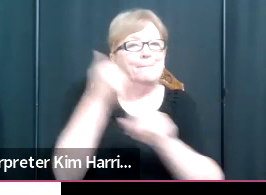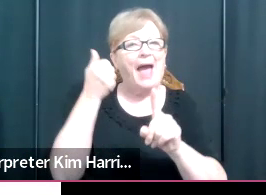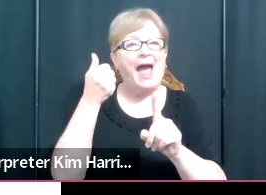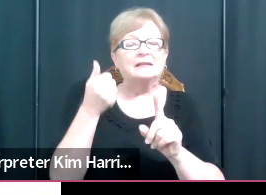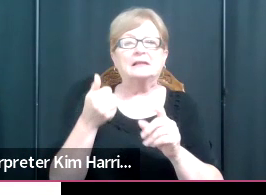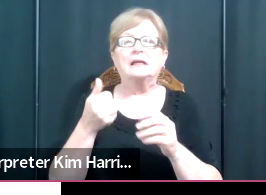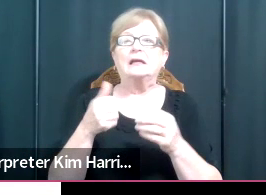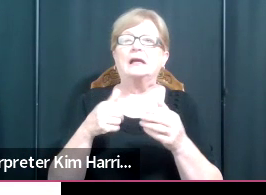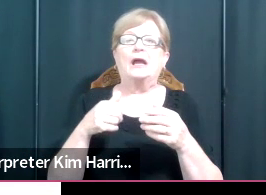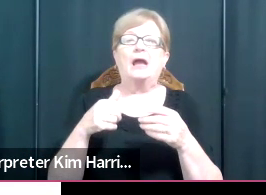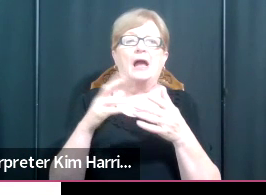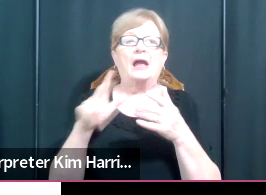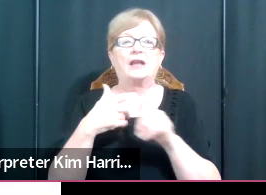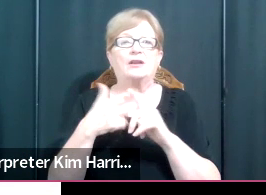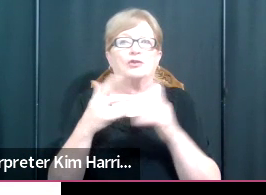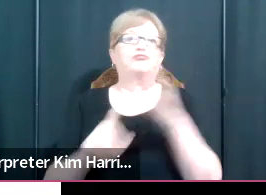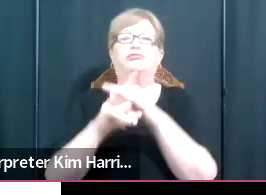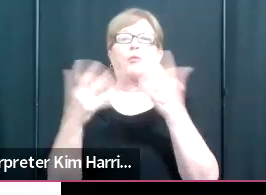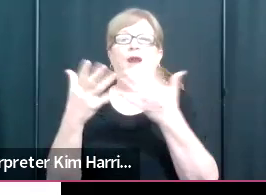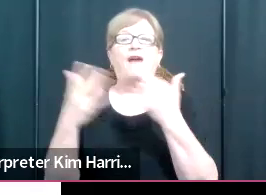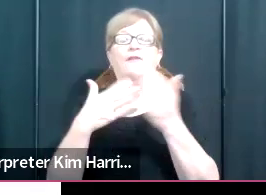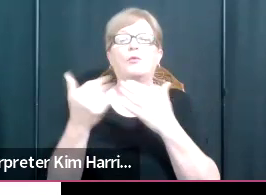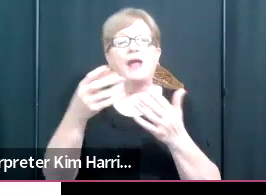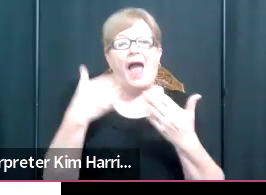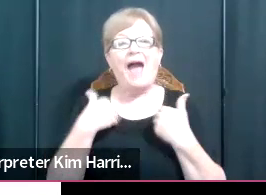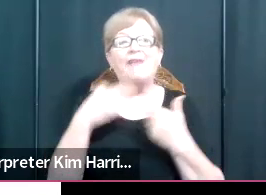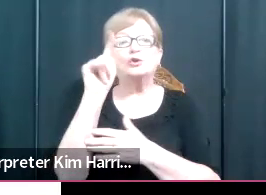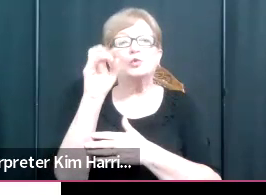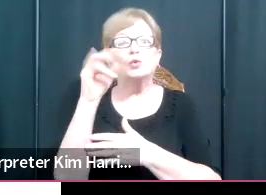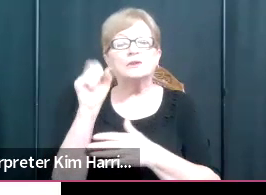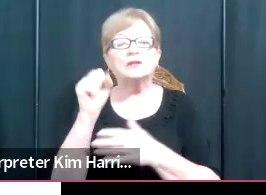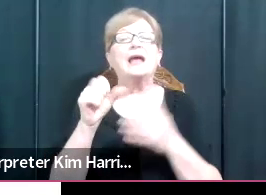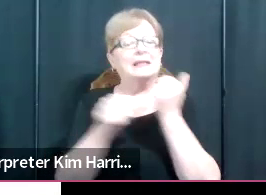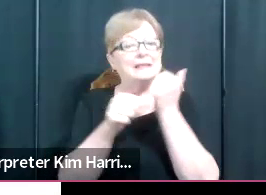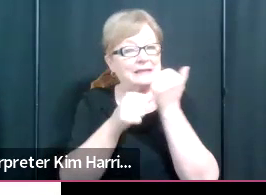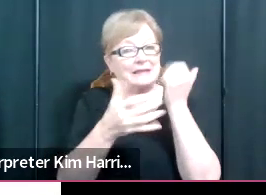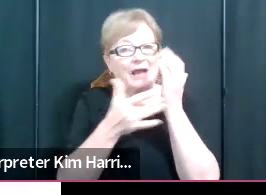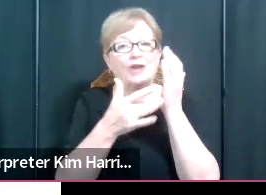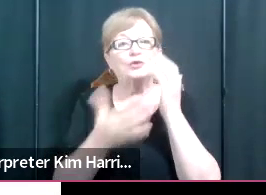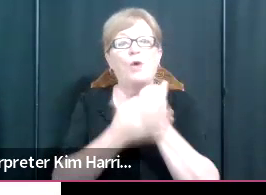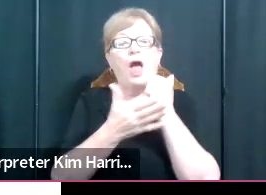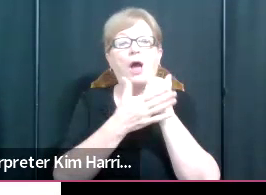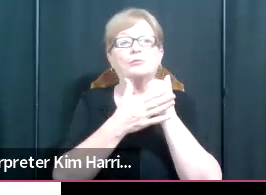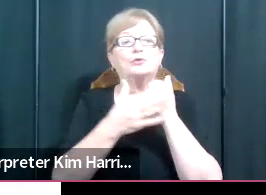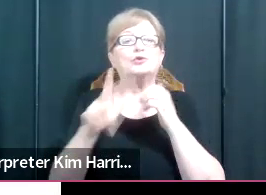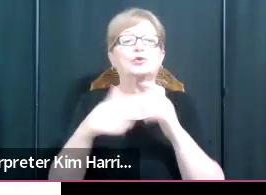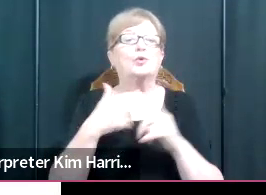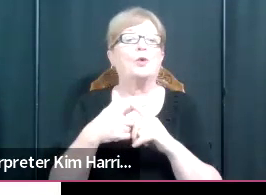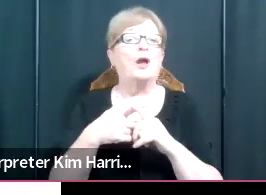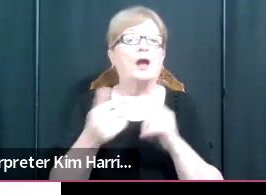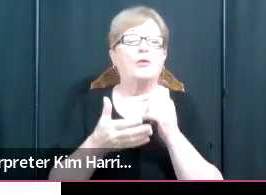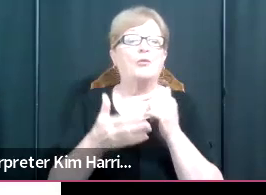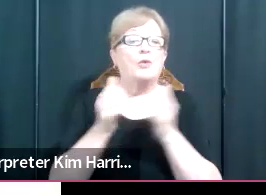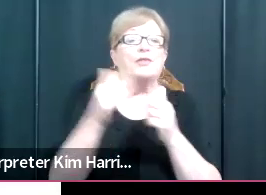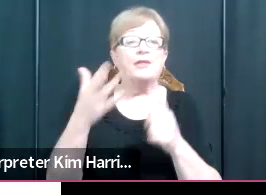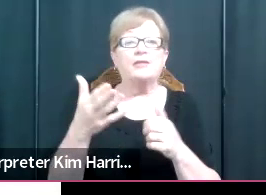we have tools, including assistive technology, to build resistance and hearing. And the picture on this